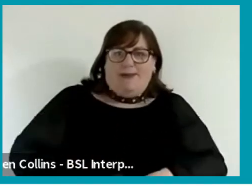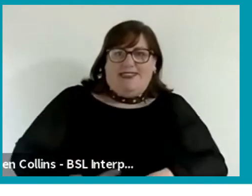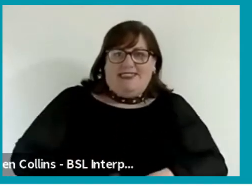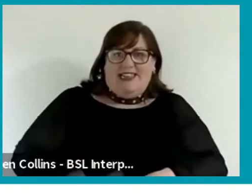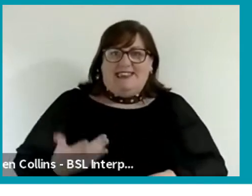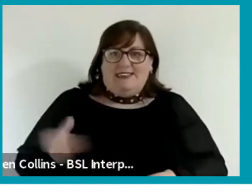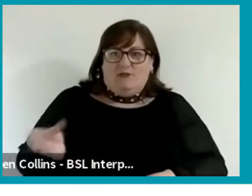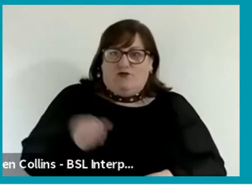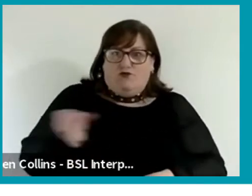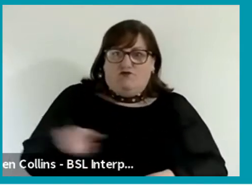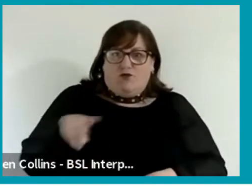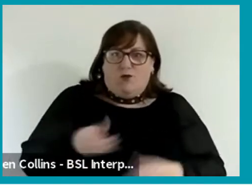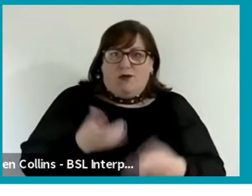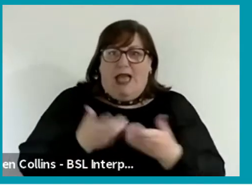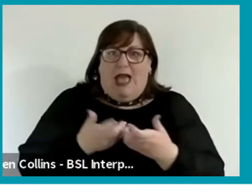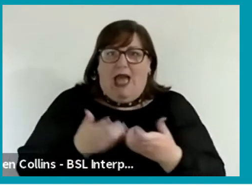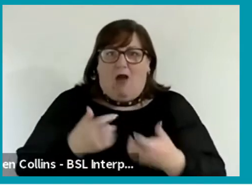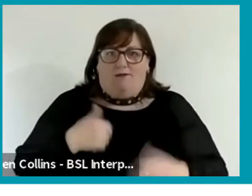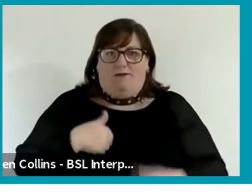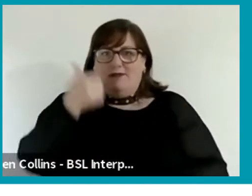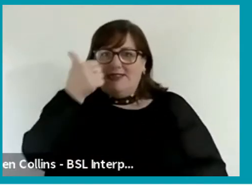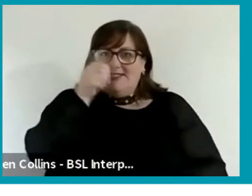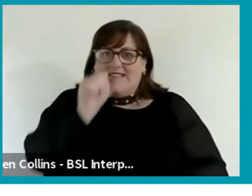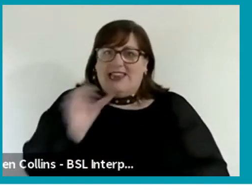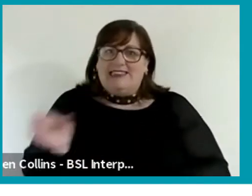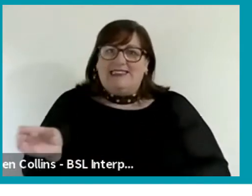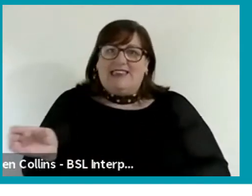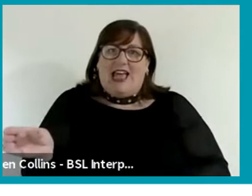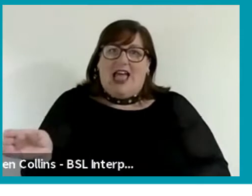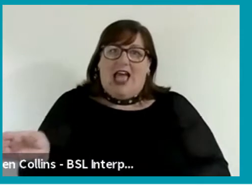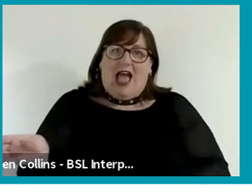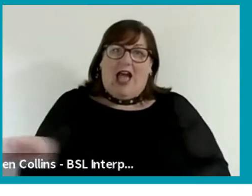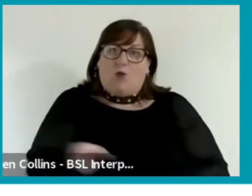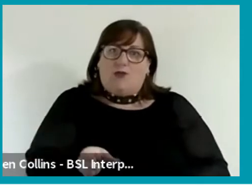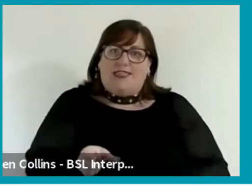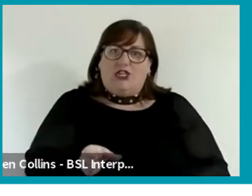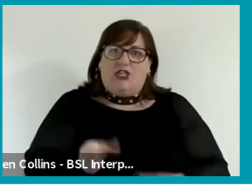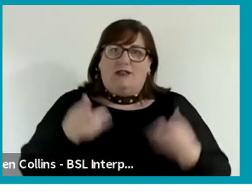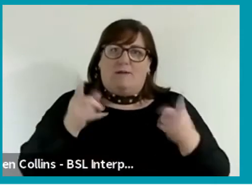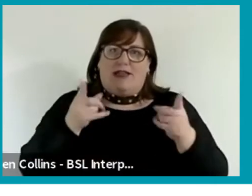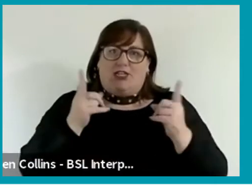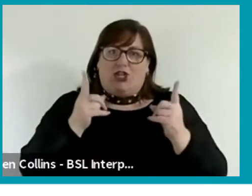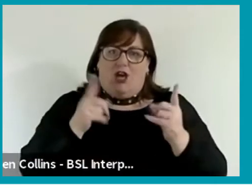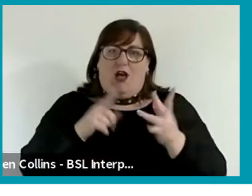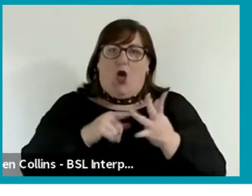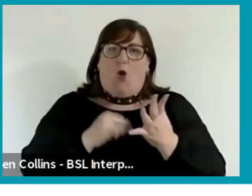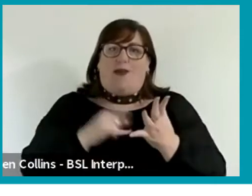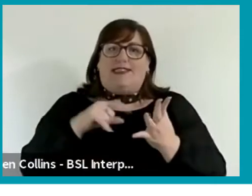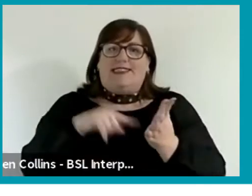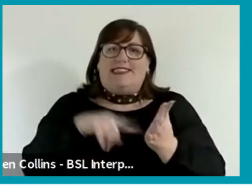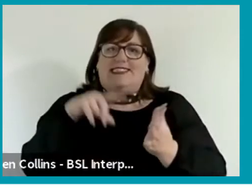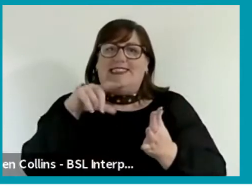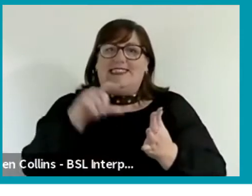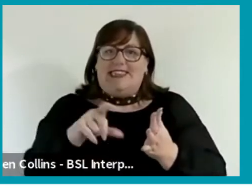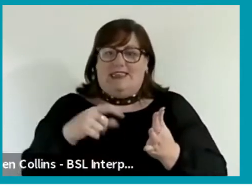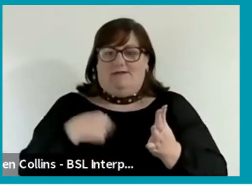I am talent acquisition manager at OSTC. I do take care of all aspects,